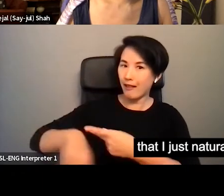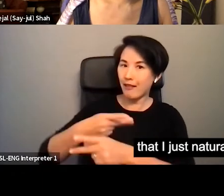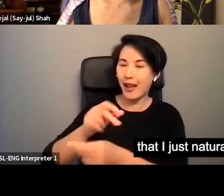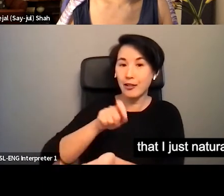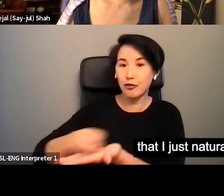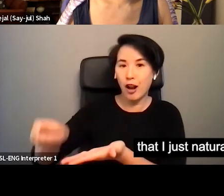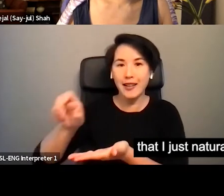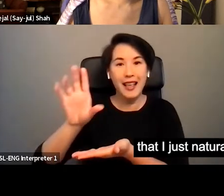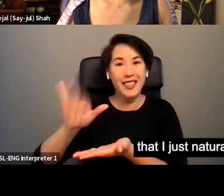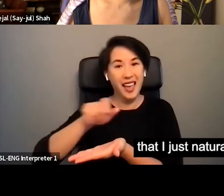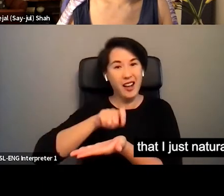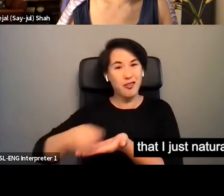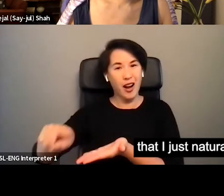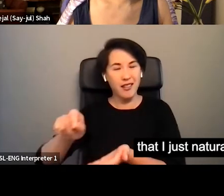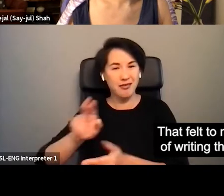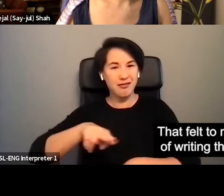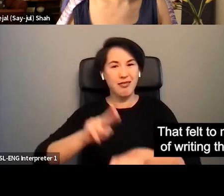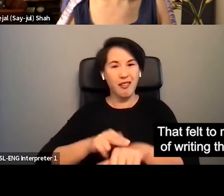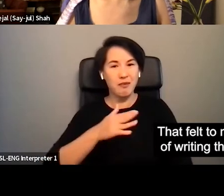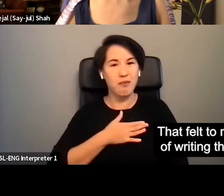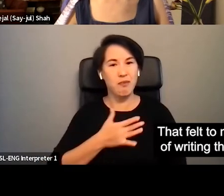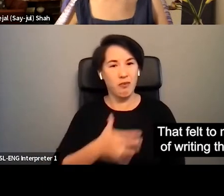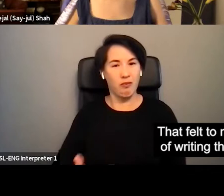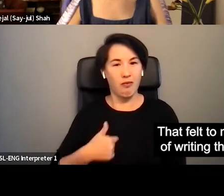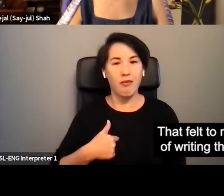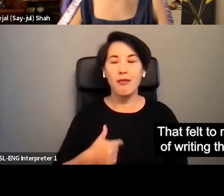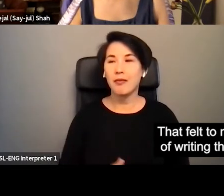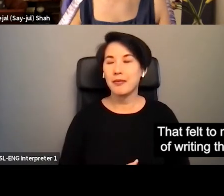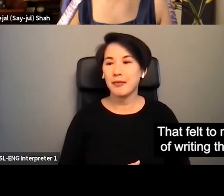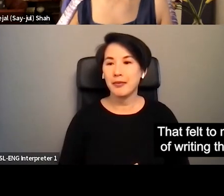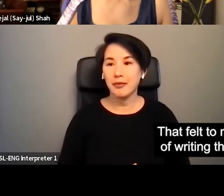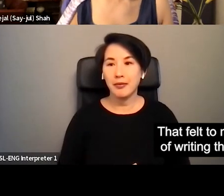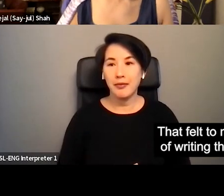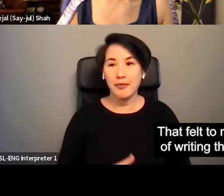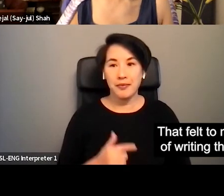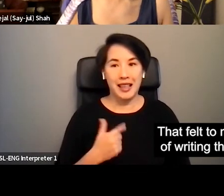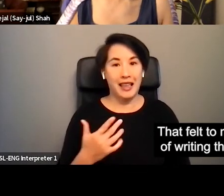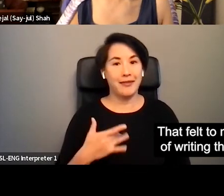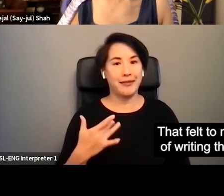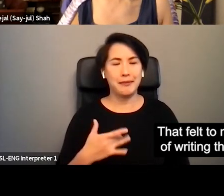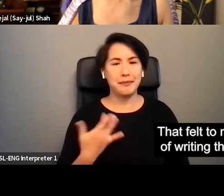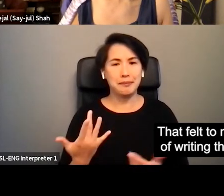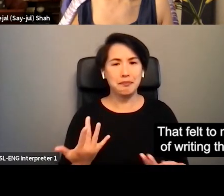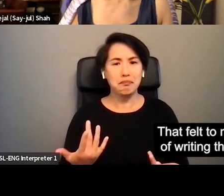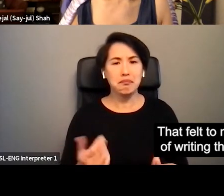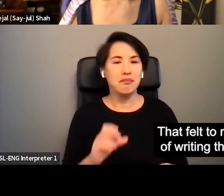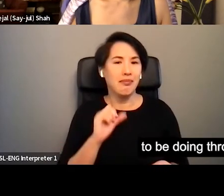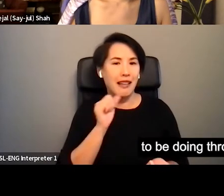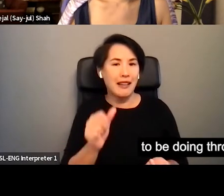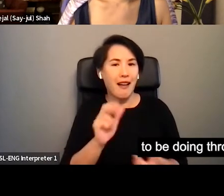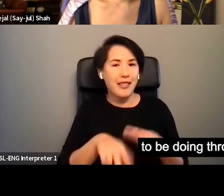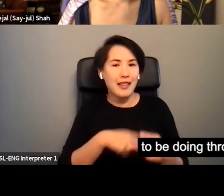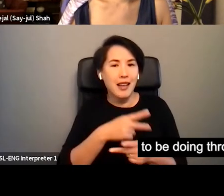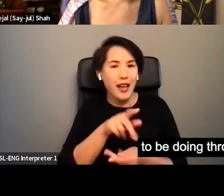just naturally want to do anyway, that felt to me like not the type of writing that I was supposed